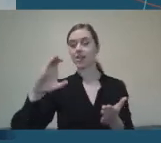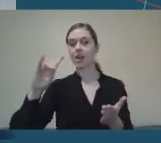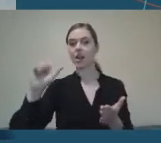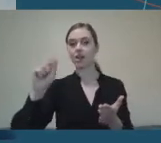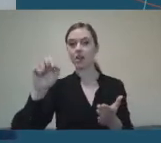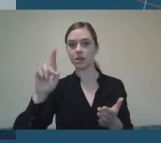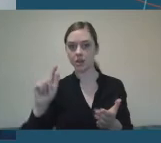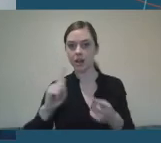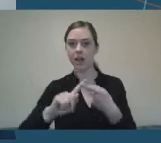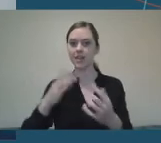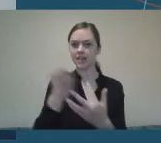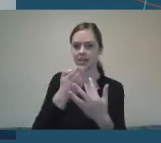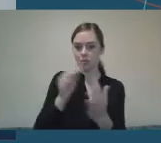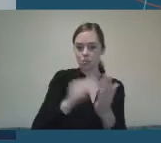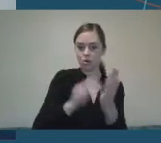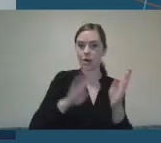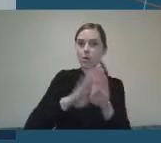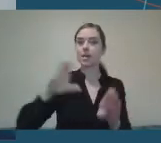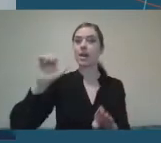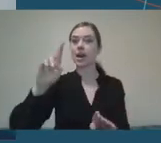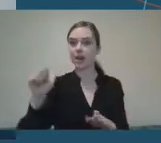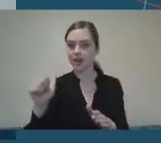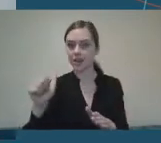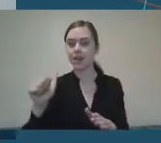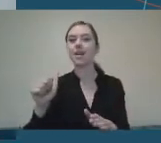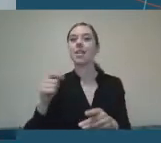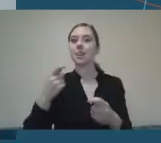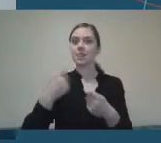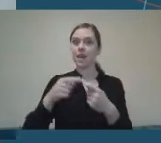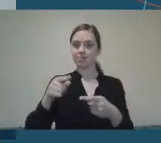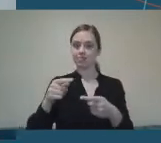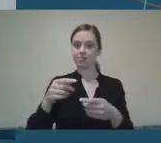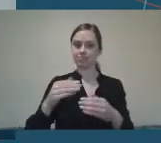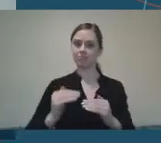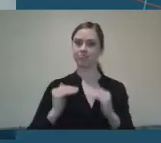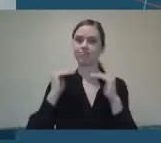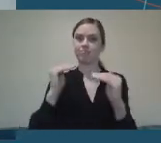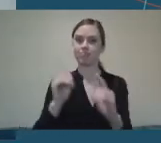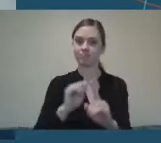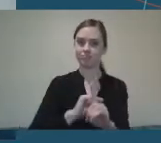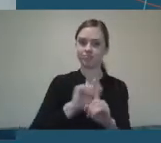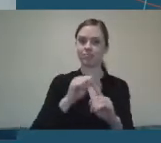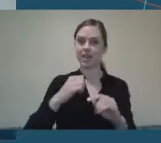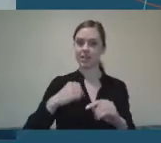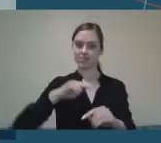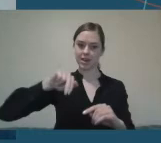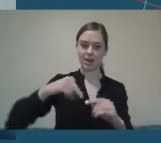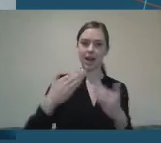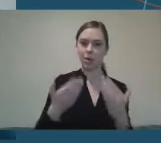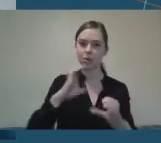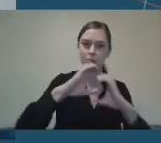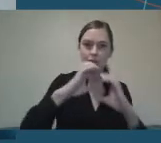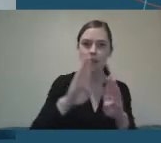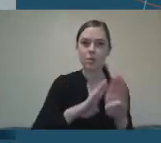Cara as well. And that's really brought us up to standard in terms of how we communicate on our websites, how we communicate with people